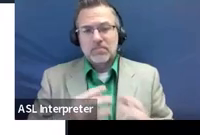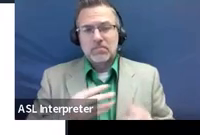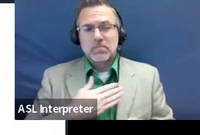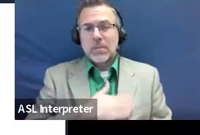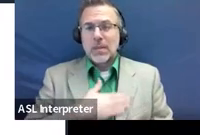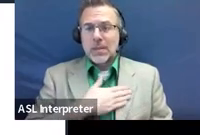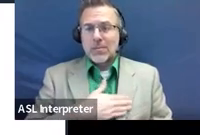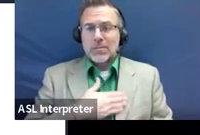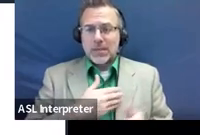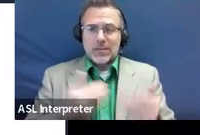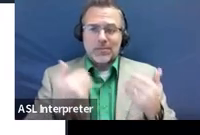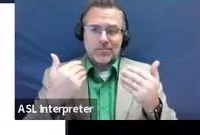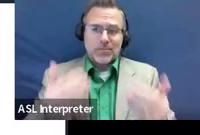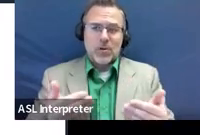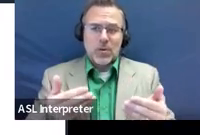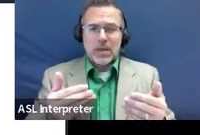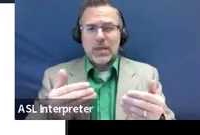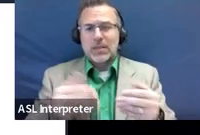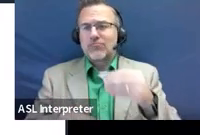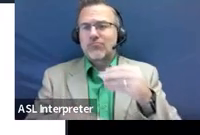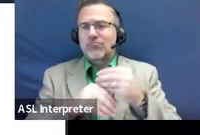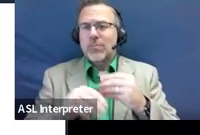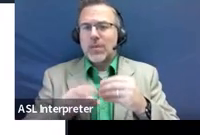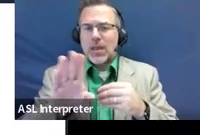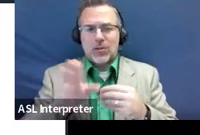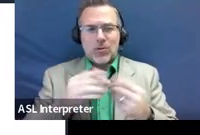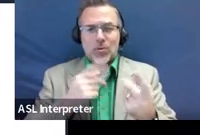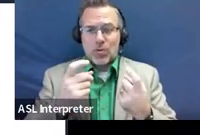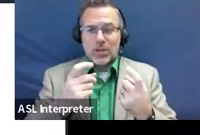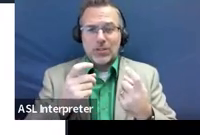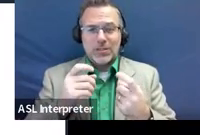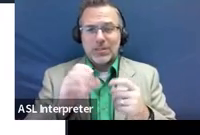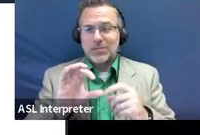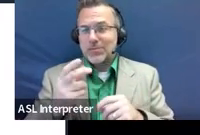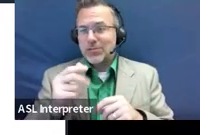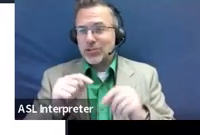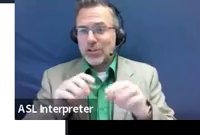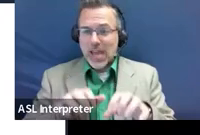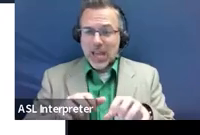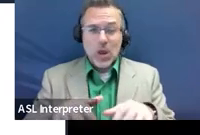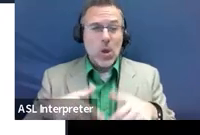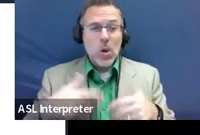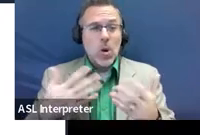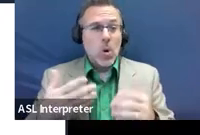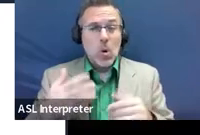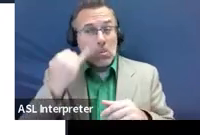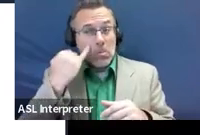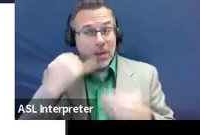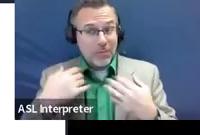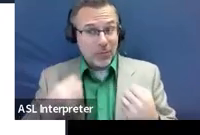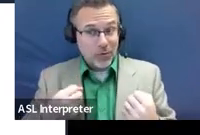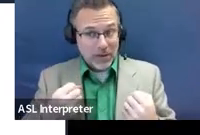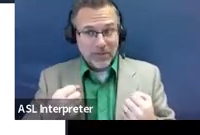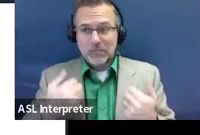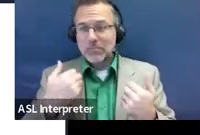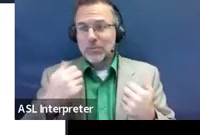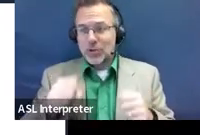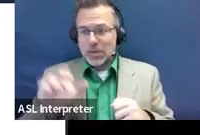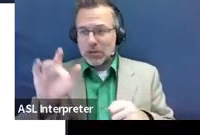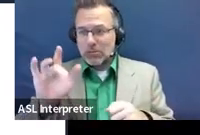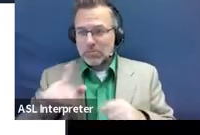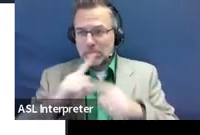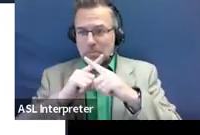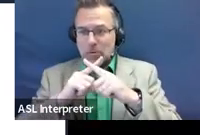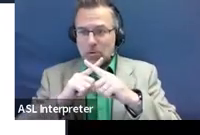drop questions in the chat. Or if you dare, come off of mute and ask questions. We're okay with that too, either way. And